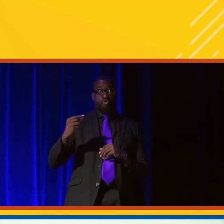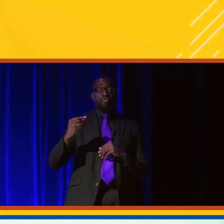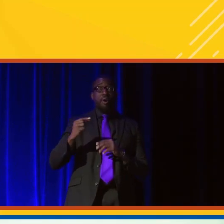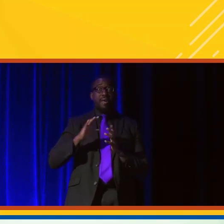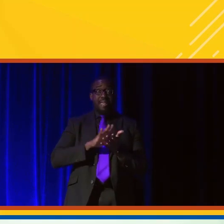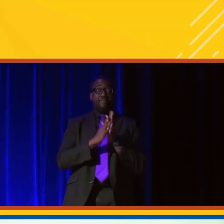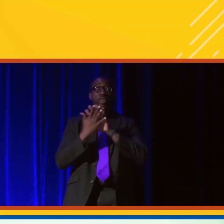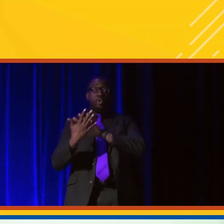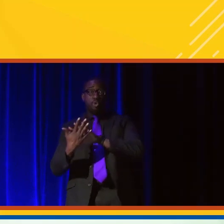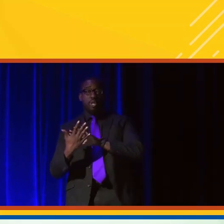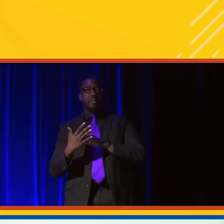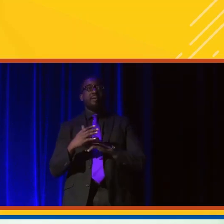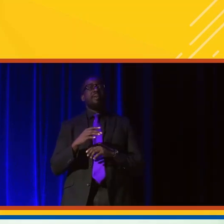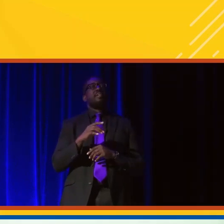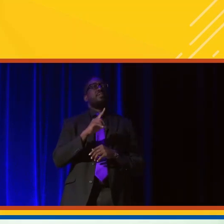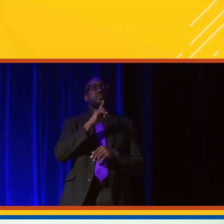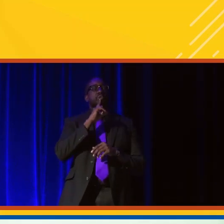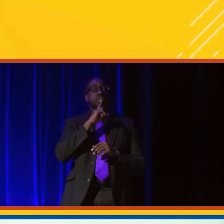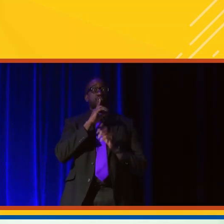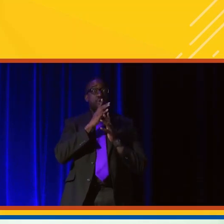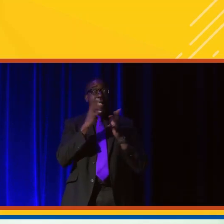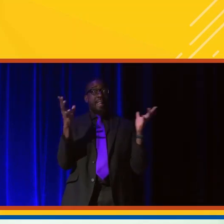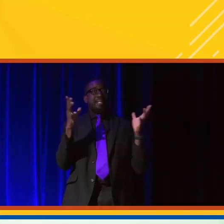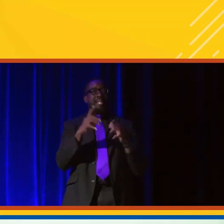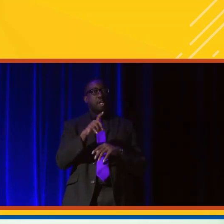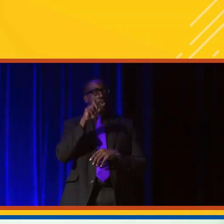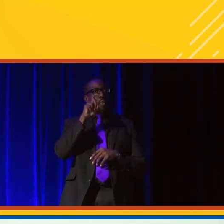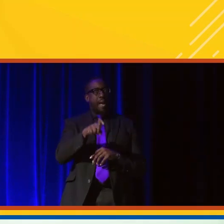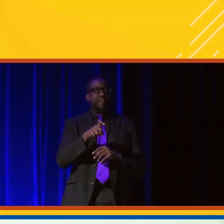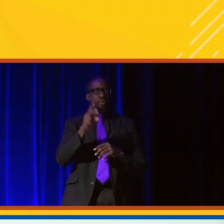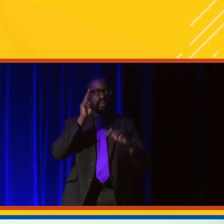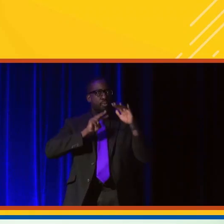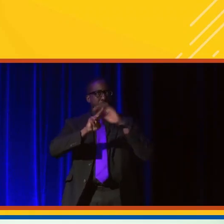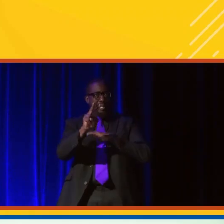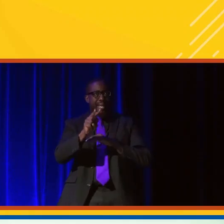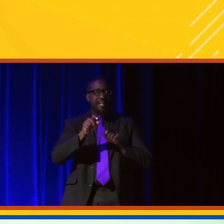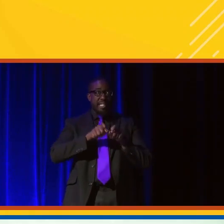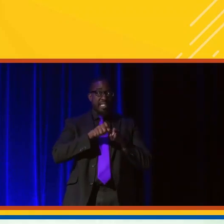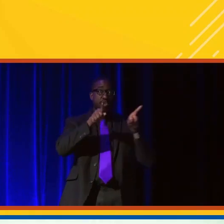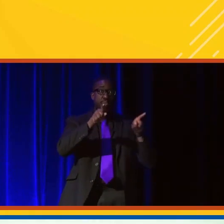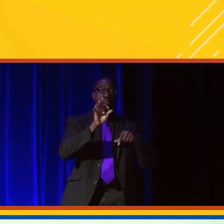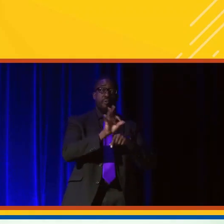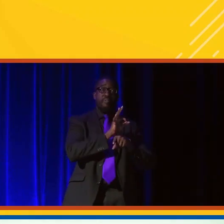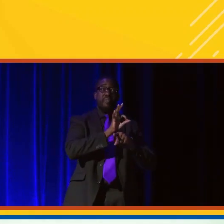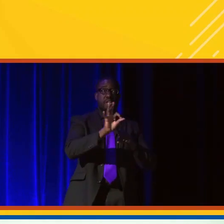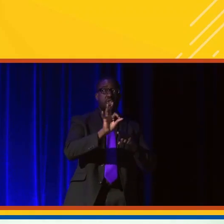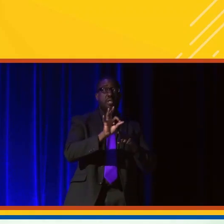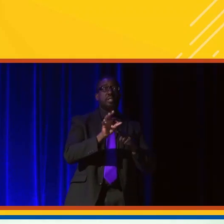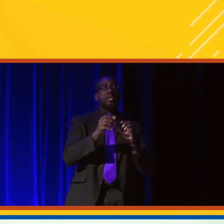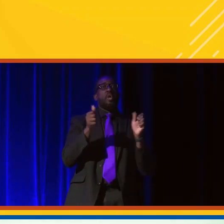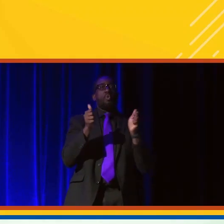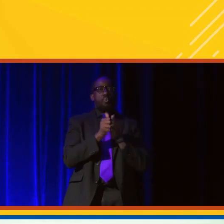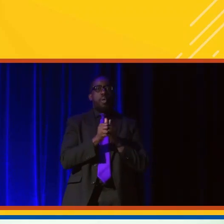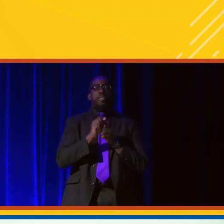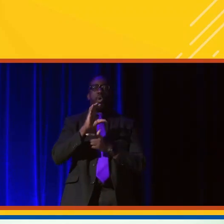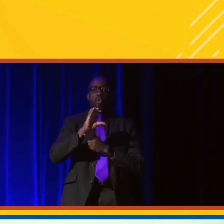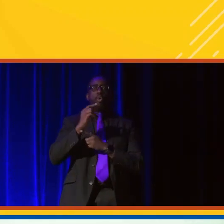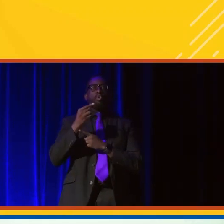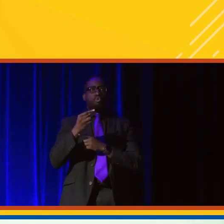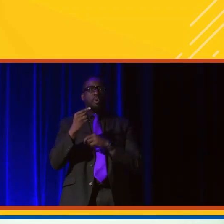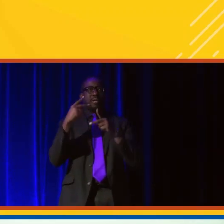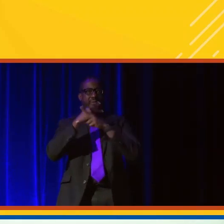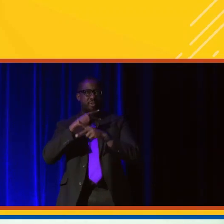reality, what you have to do is you have to predict a distribution function as a function of the coarse grain configuration as opposed to a single